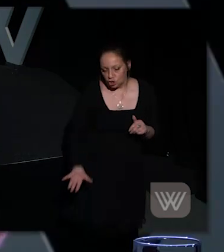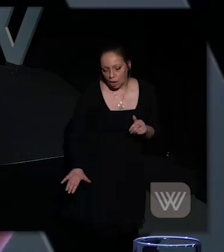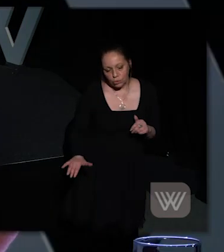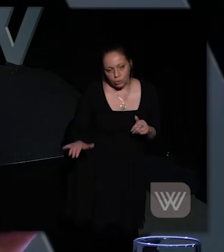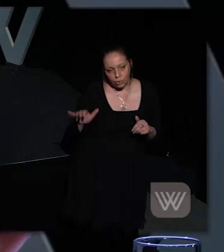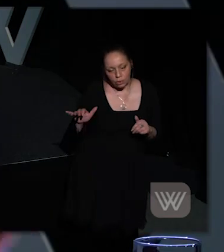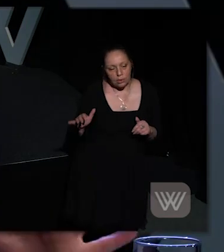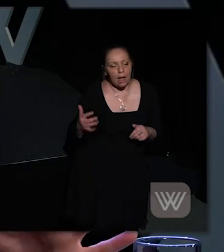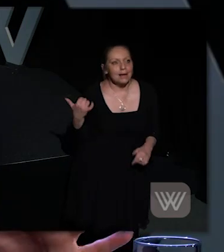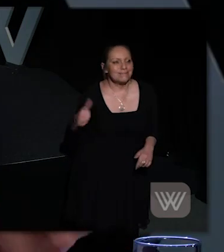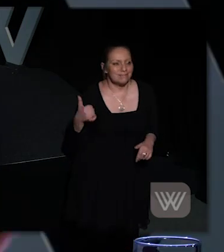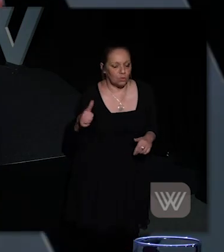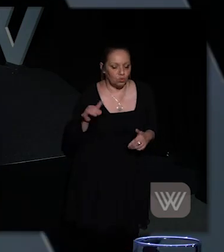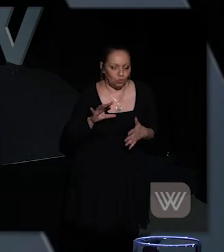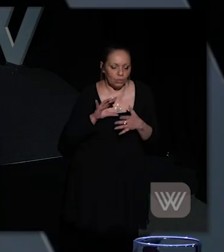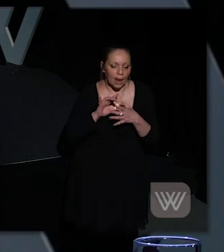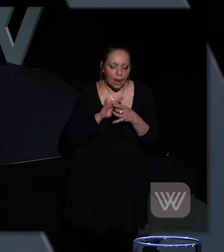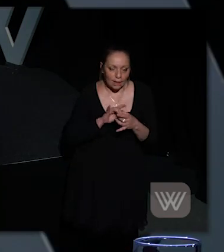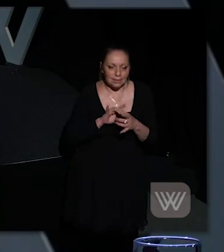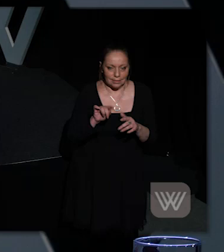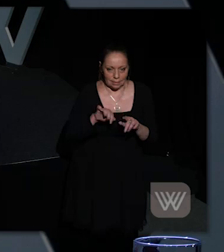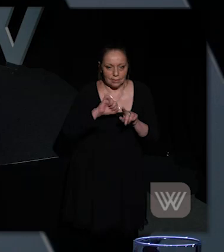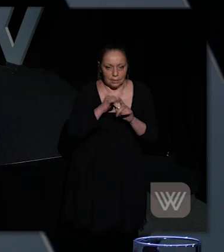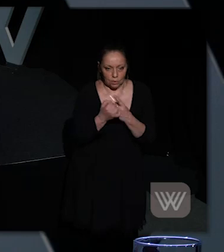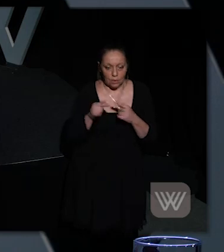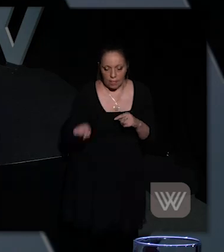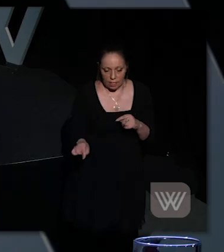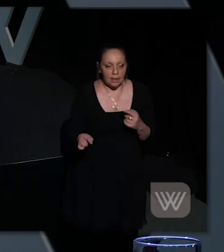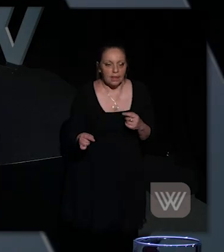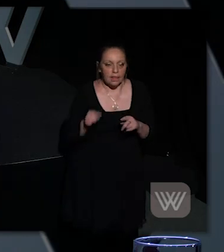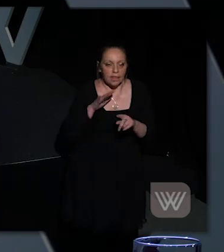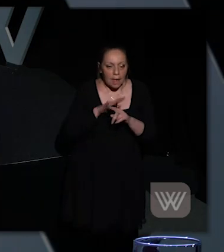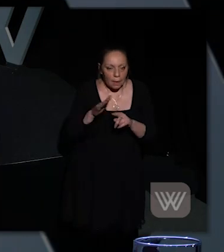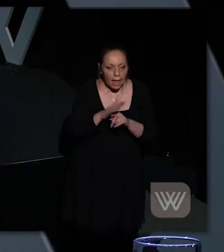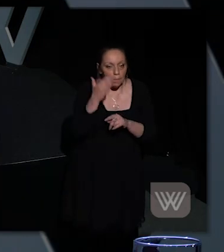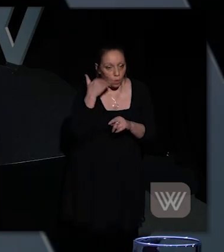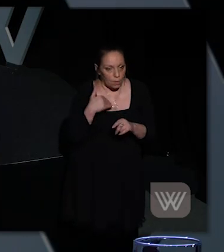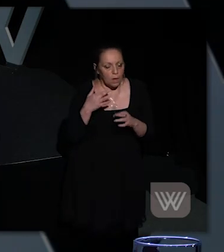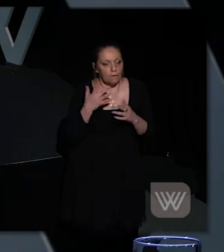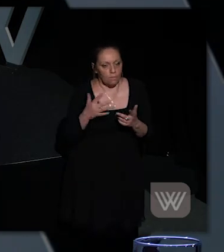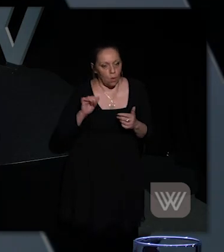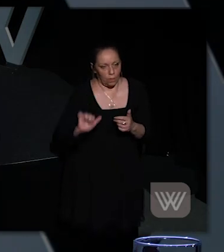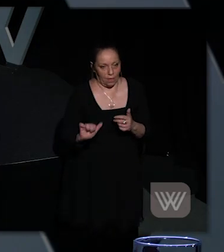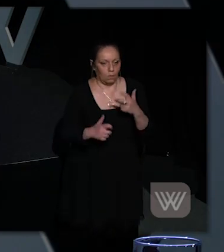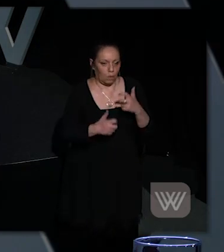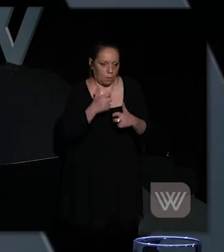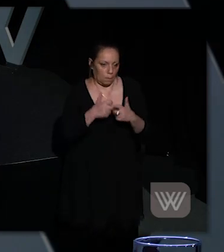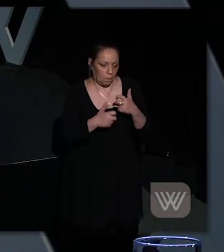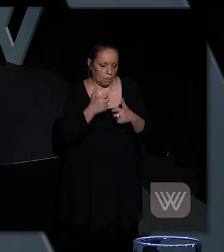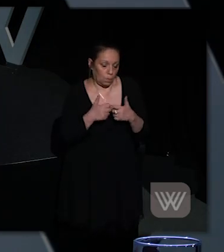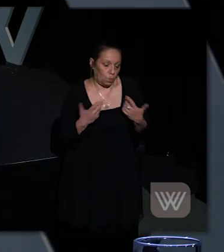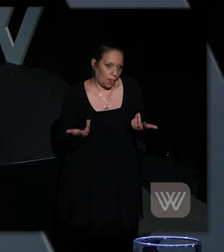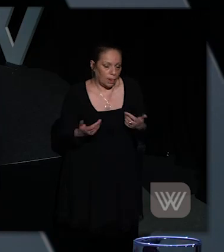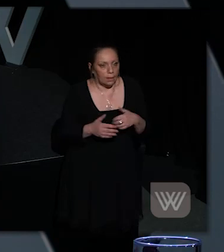is really related to this. So these guys blame women for their problems, which is a